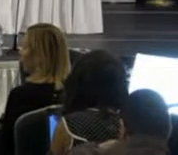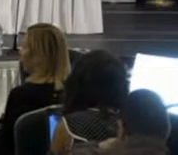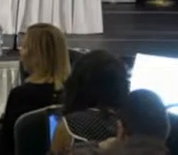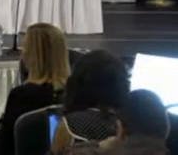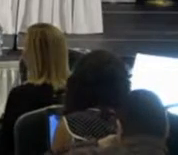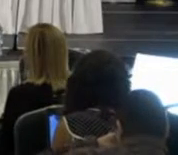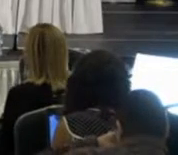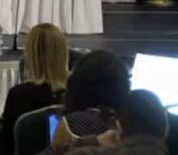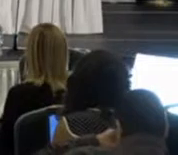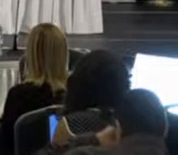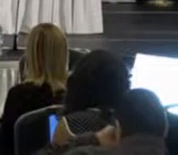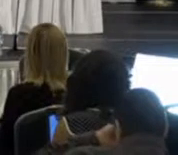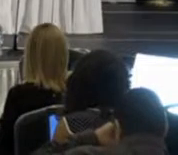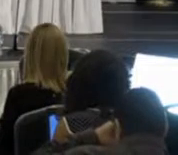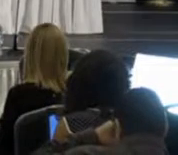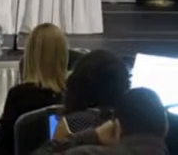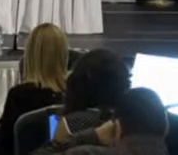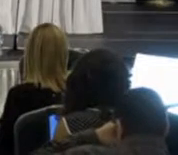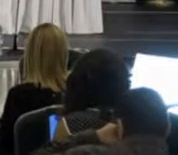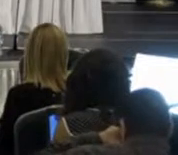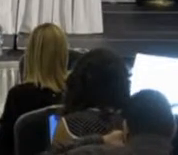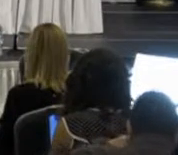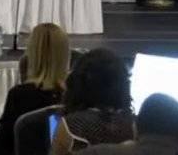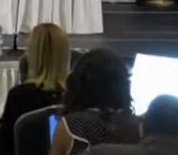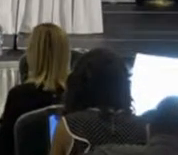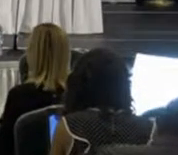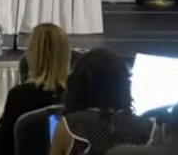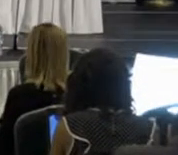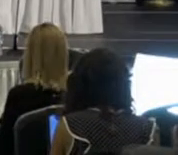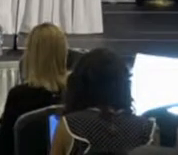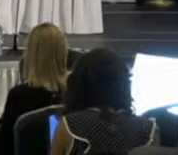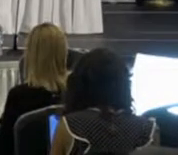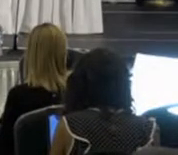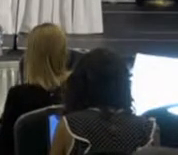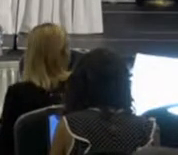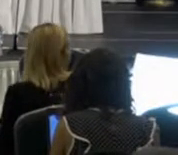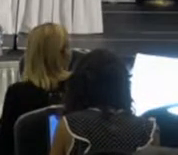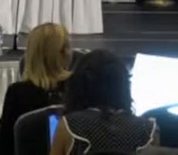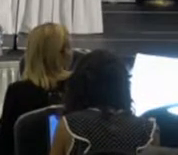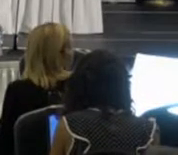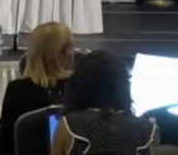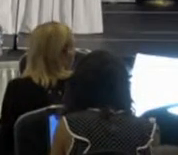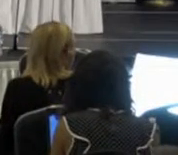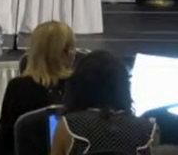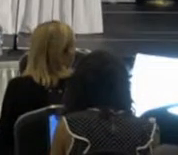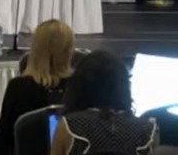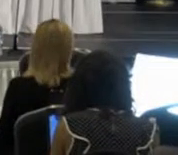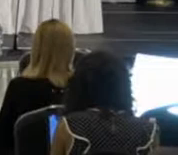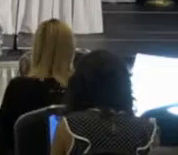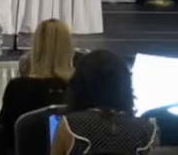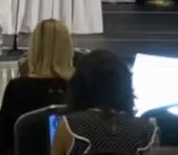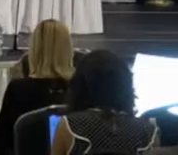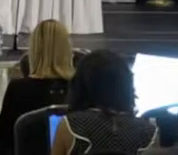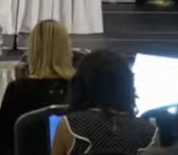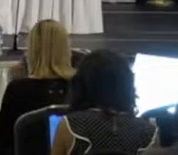order. And I would like to ask our counsel, Mr. Alcuri, to act as secretary for this